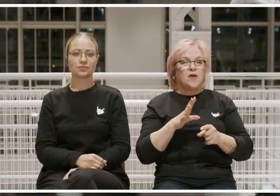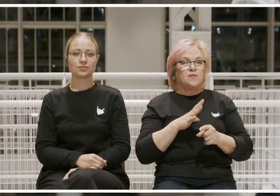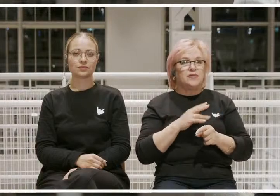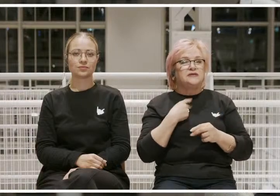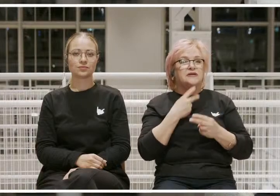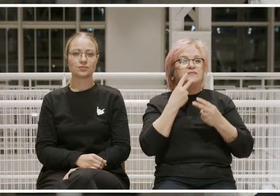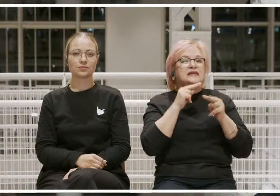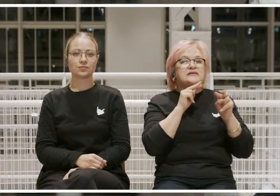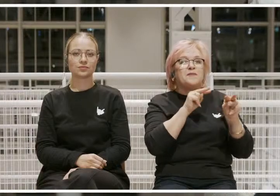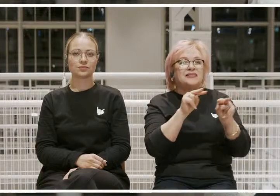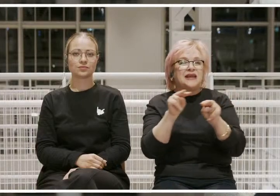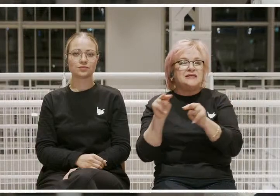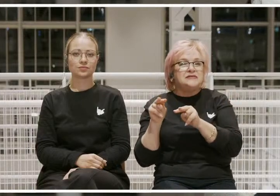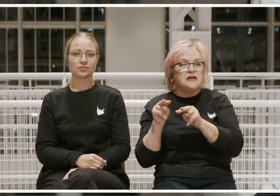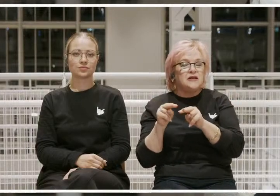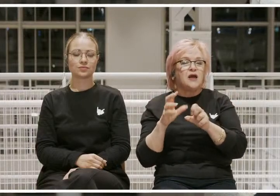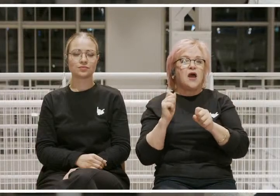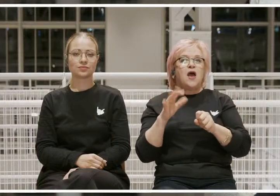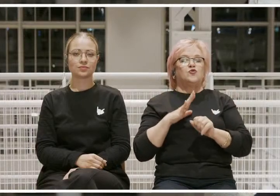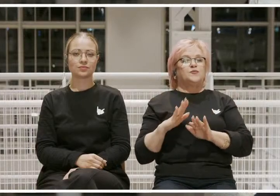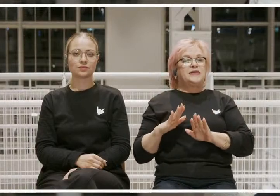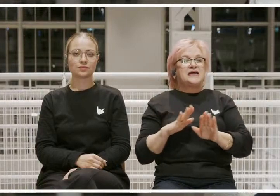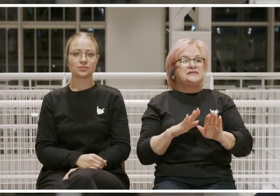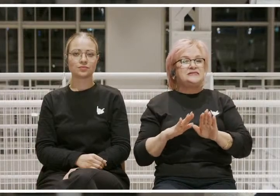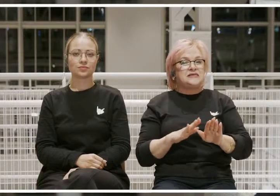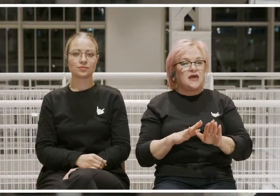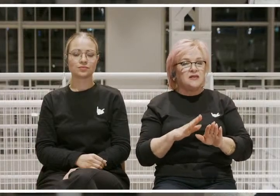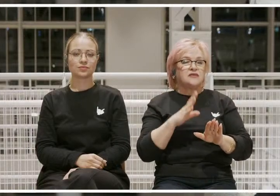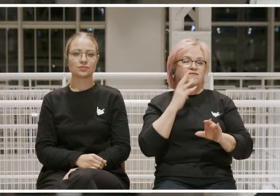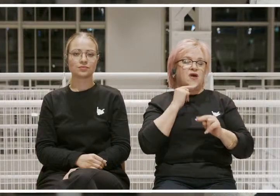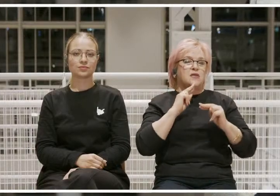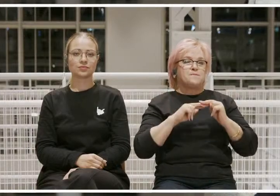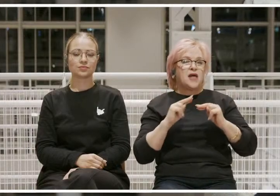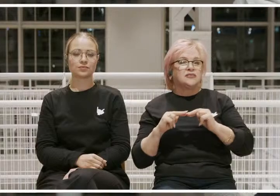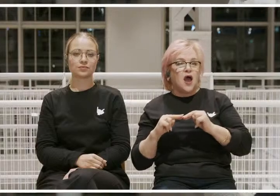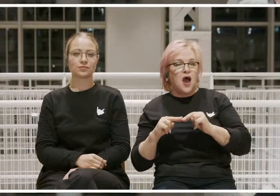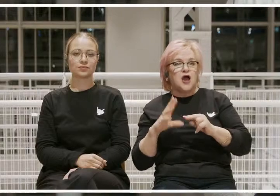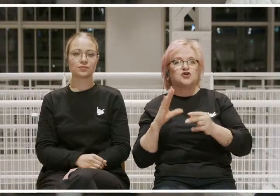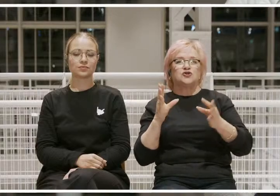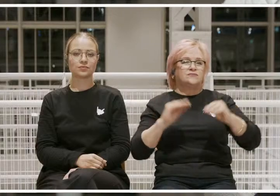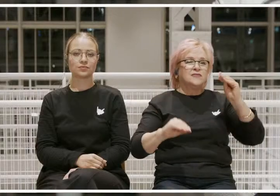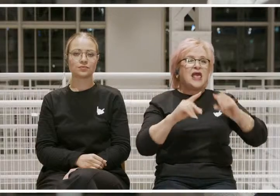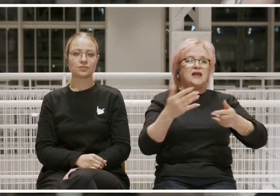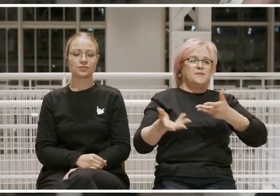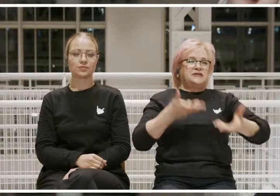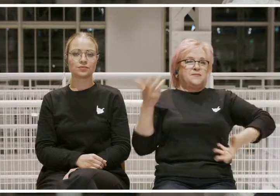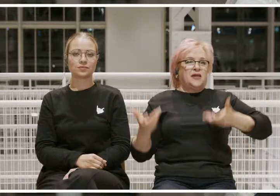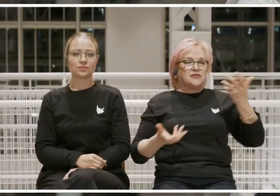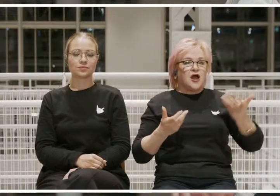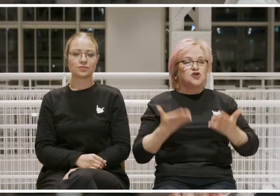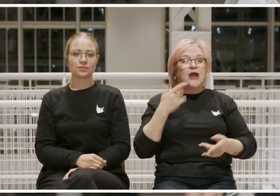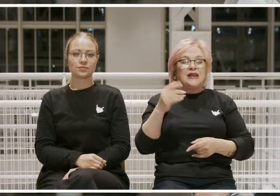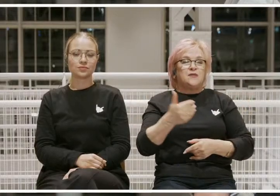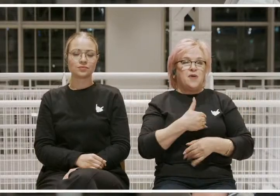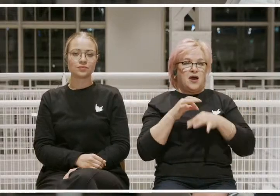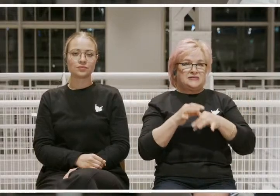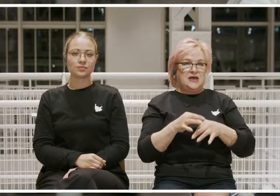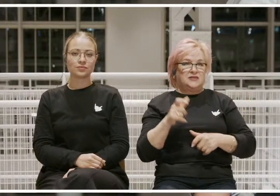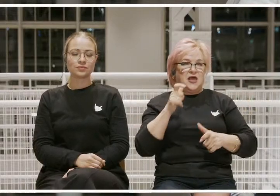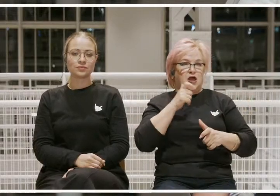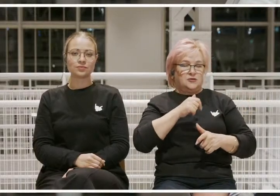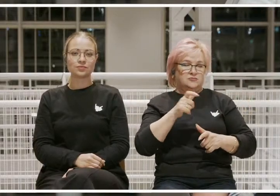installation assistants. And they are mostly the university students. So we made these open calls through our